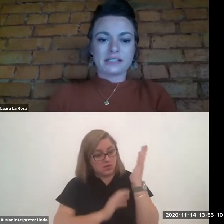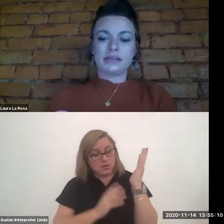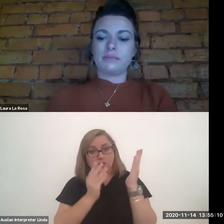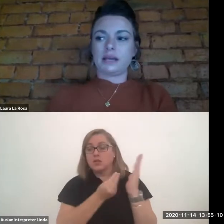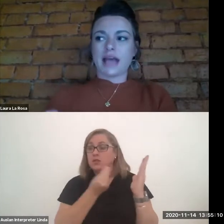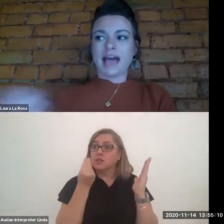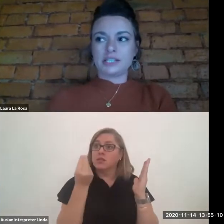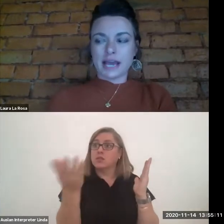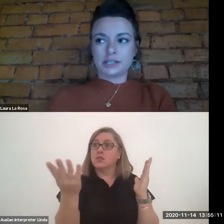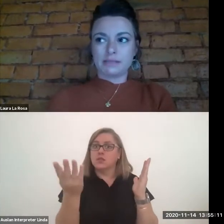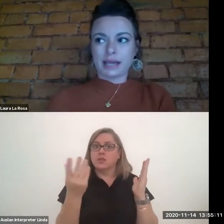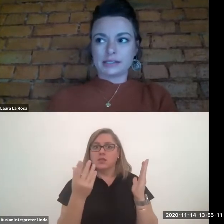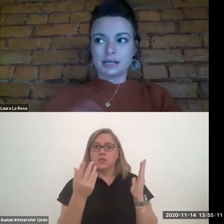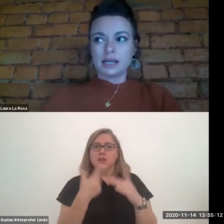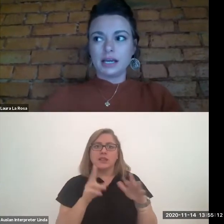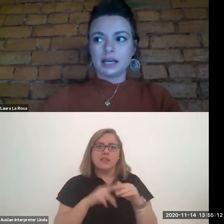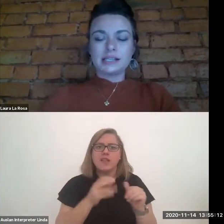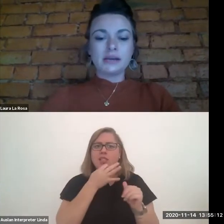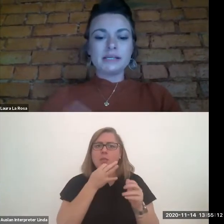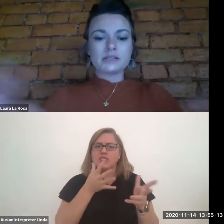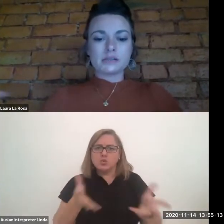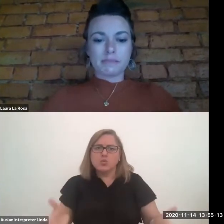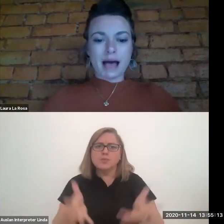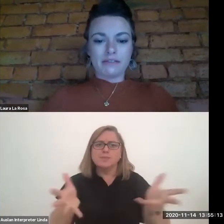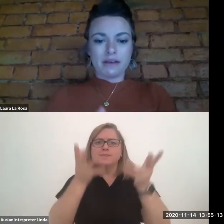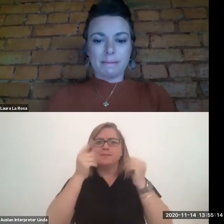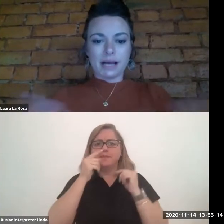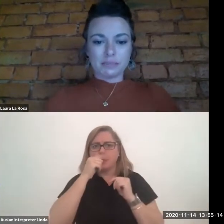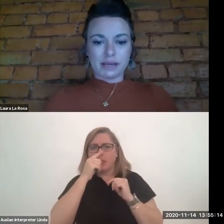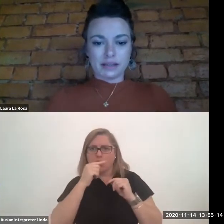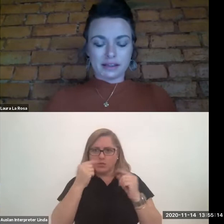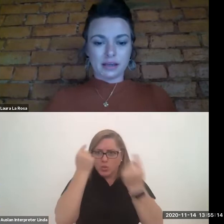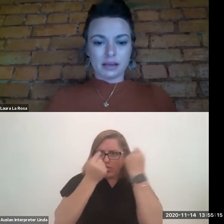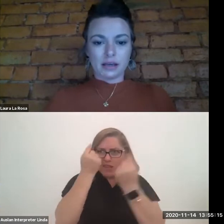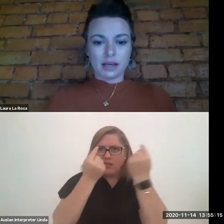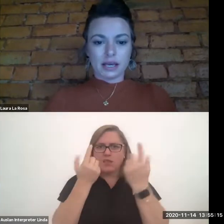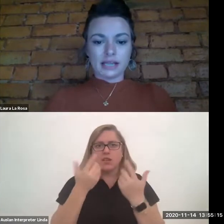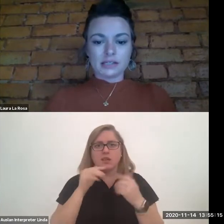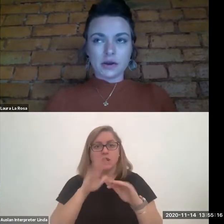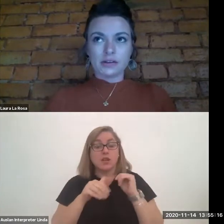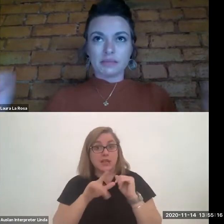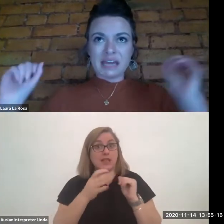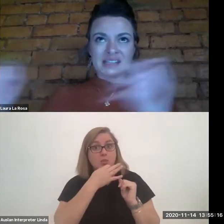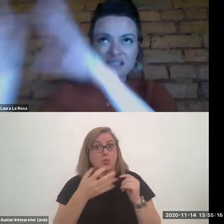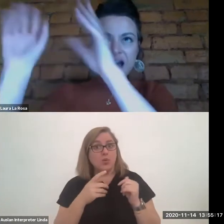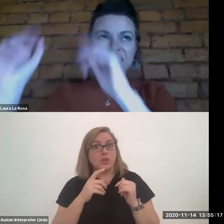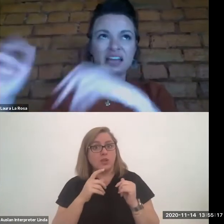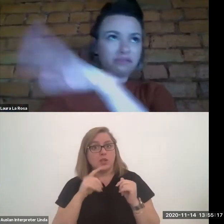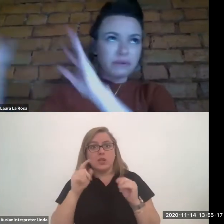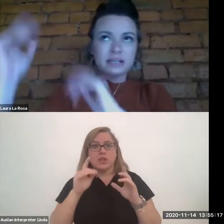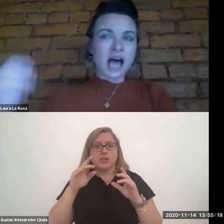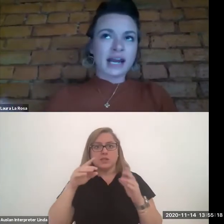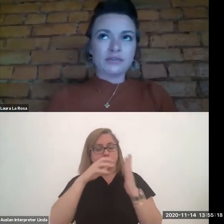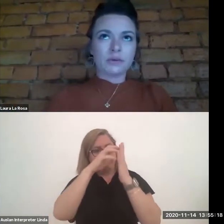say if it's a little bit agitation based, it's going to be part of a much bigger thing. And so the piece is out there,